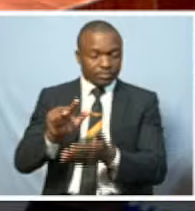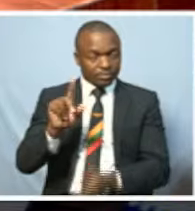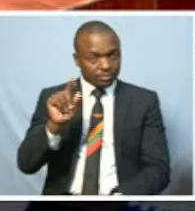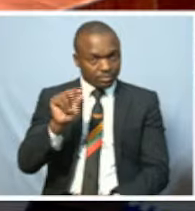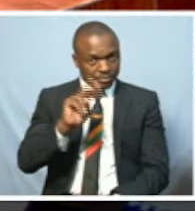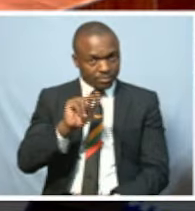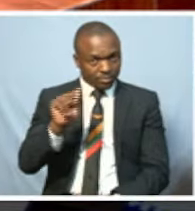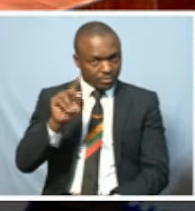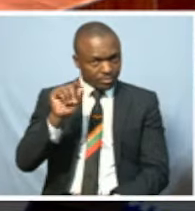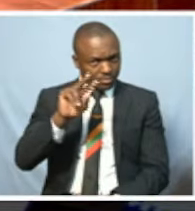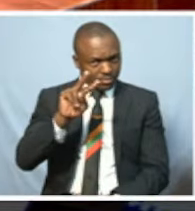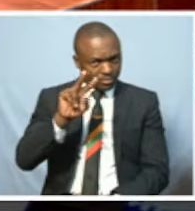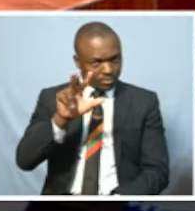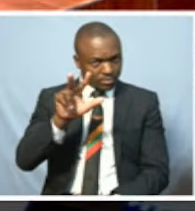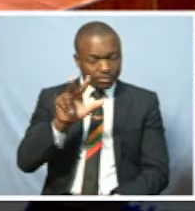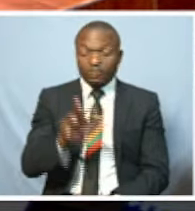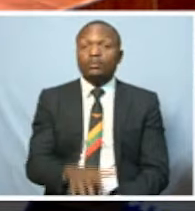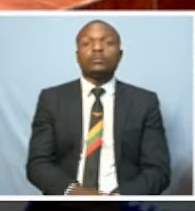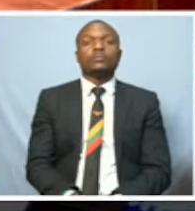2023?